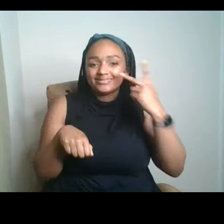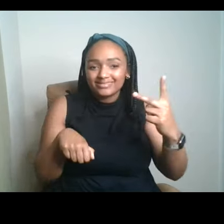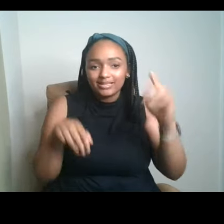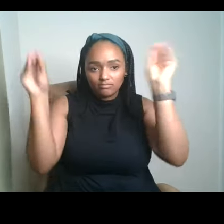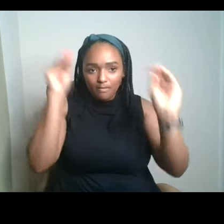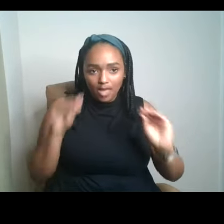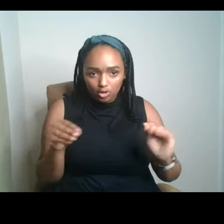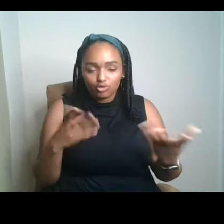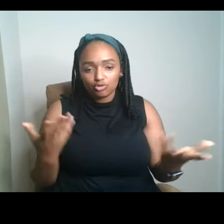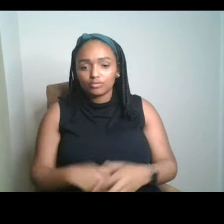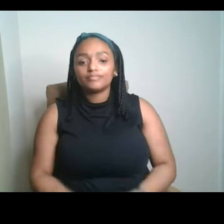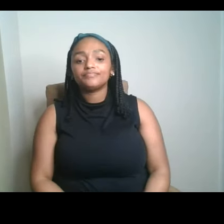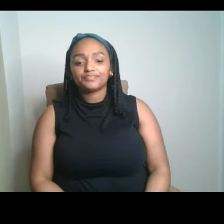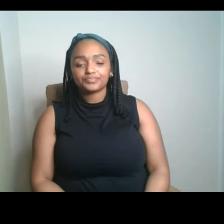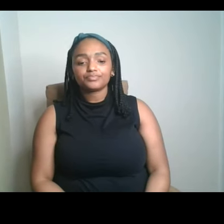other corner to other corner.